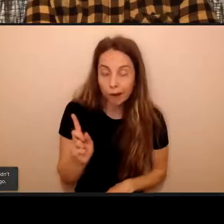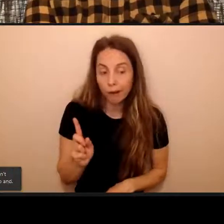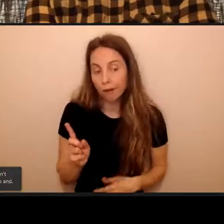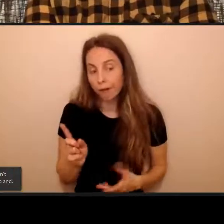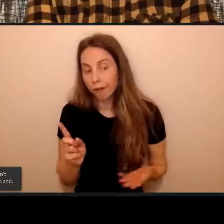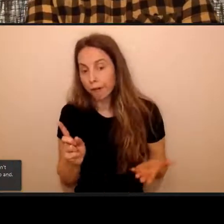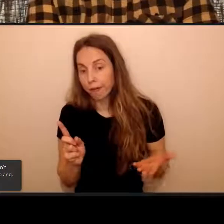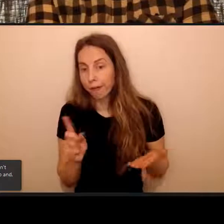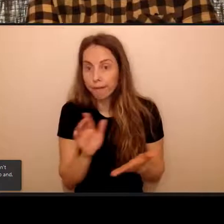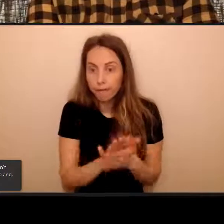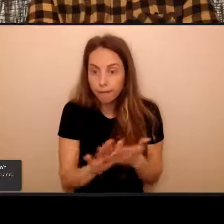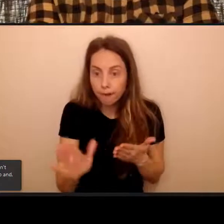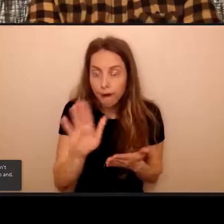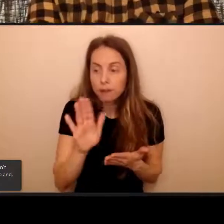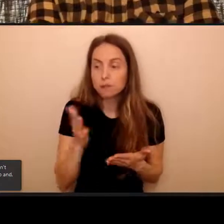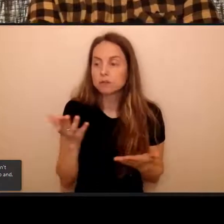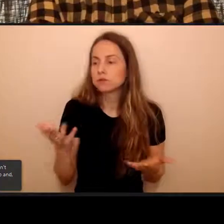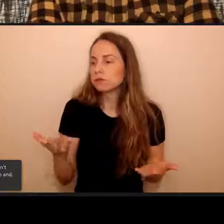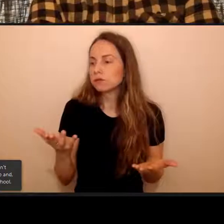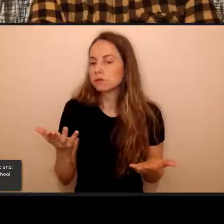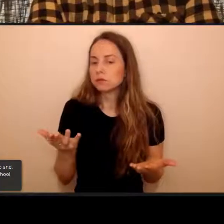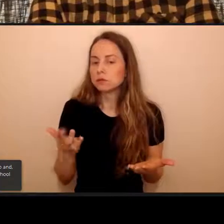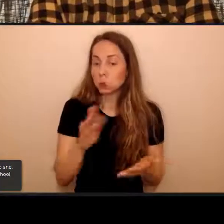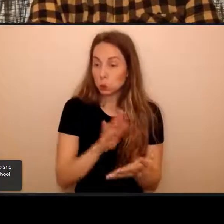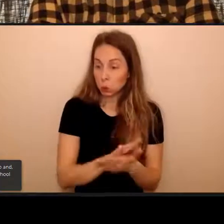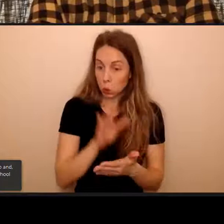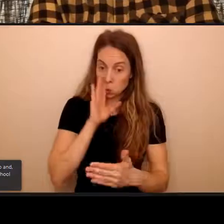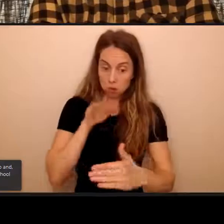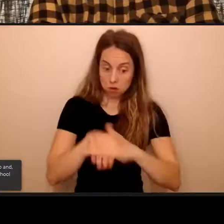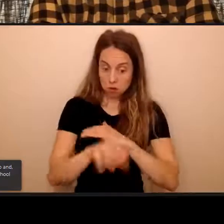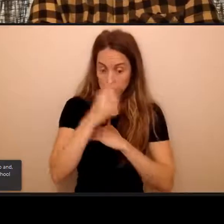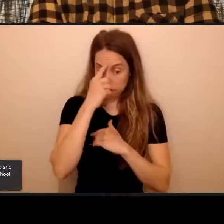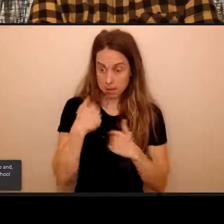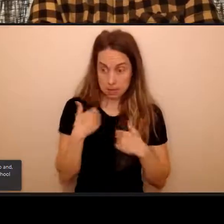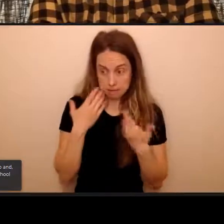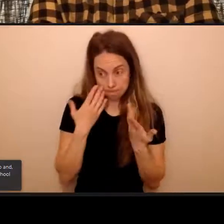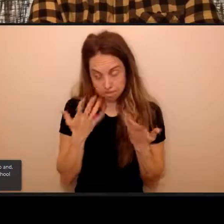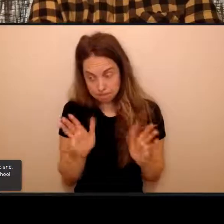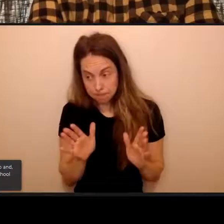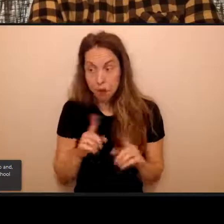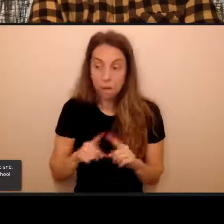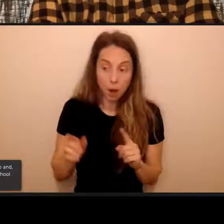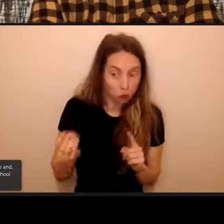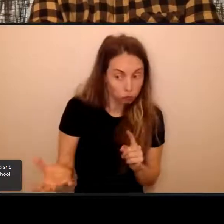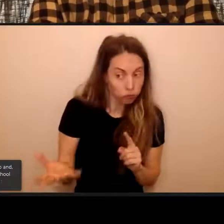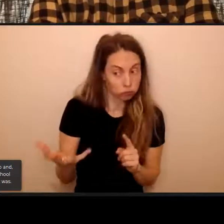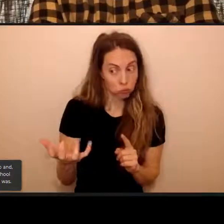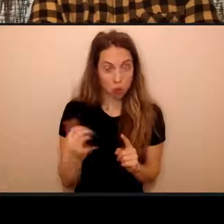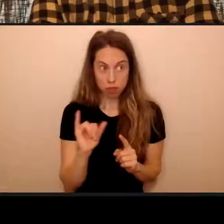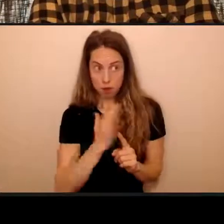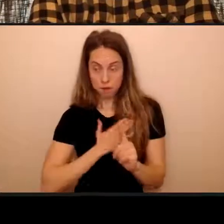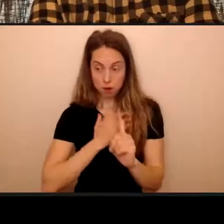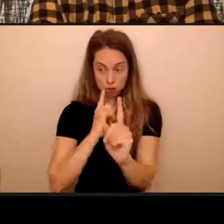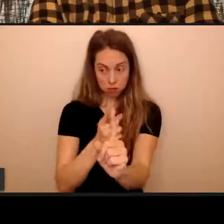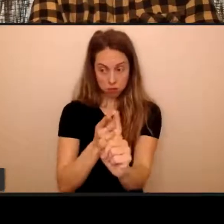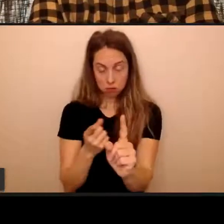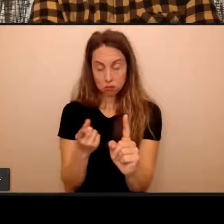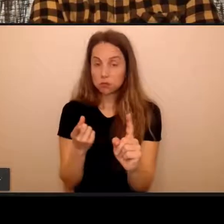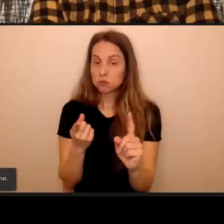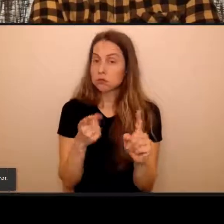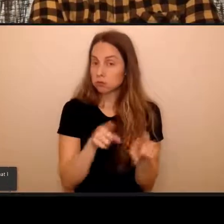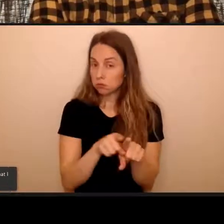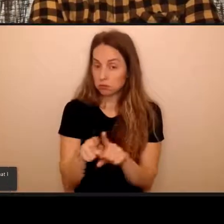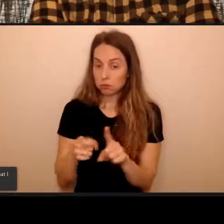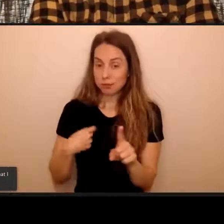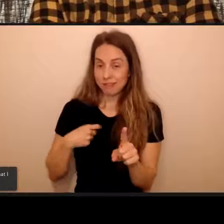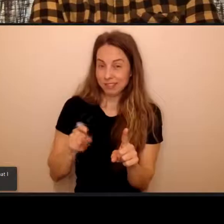and, whether or not there was a school that was accessible, but that's what that was my goal. And that was also what I needed